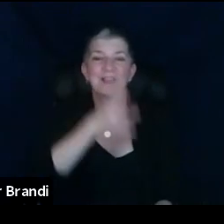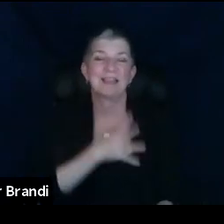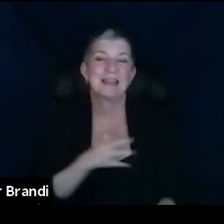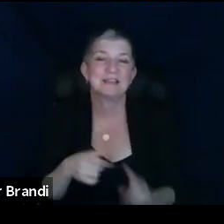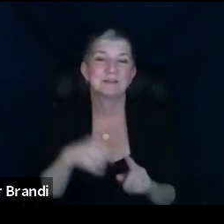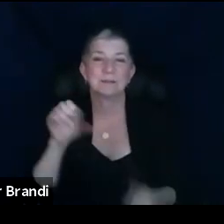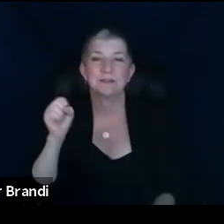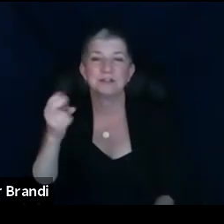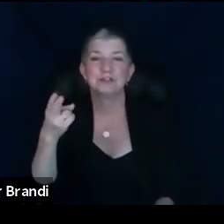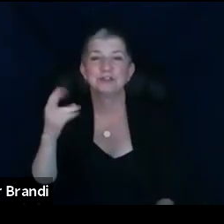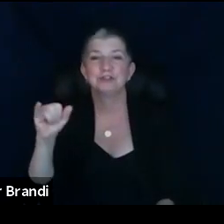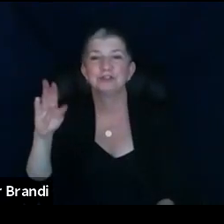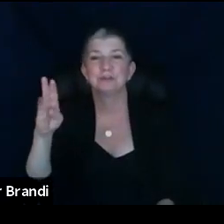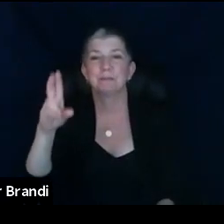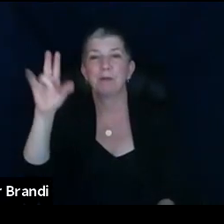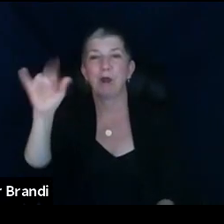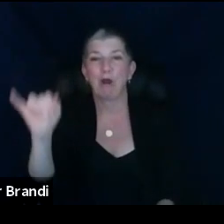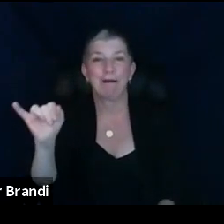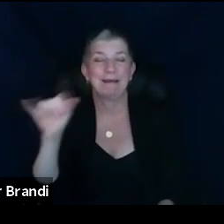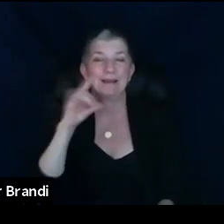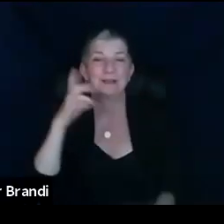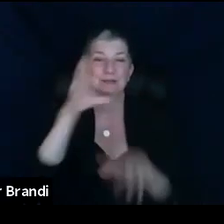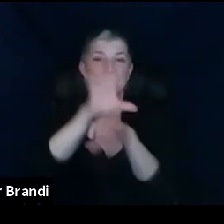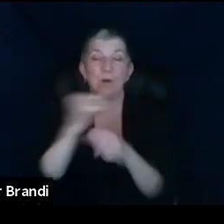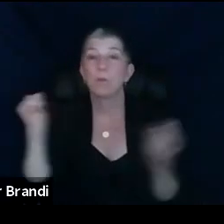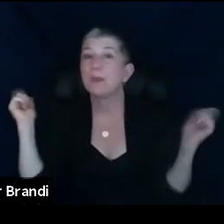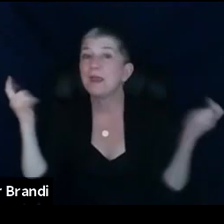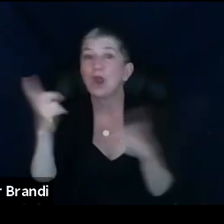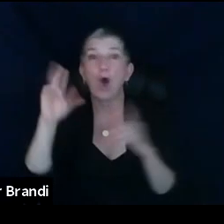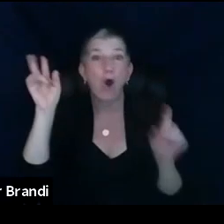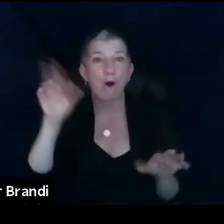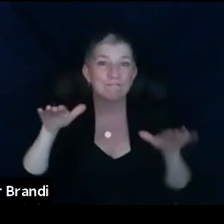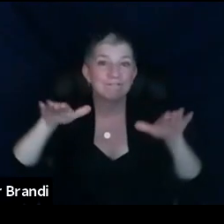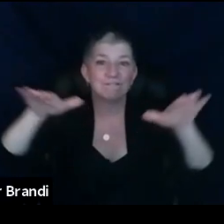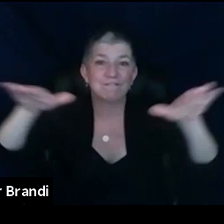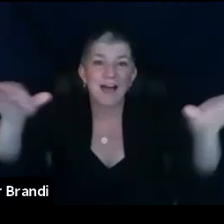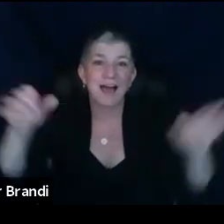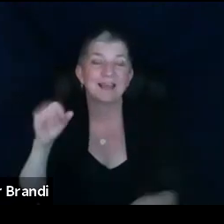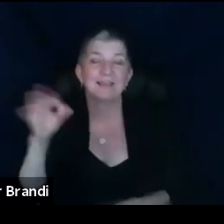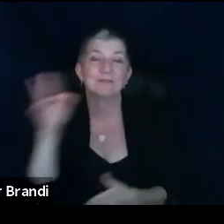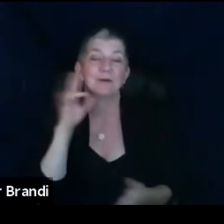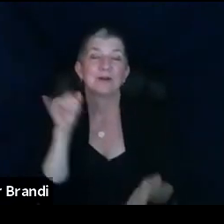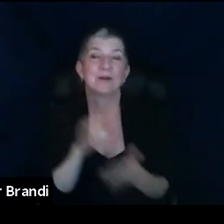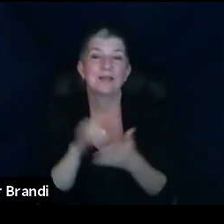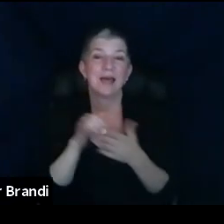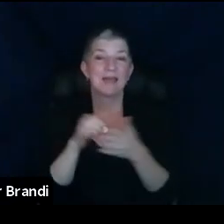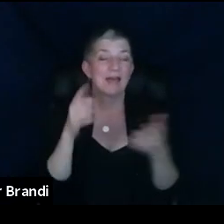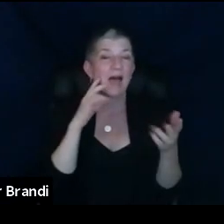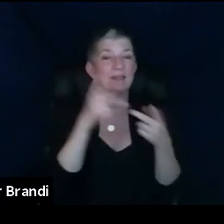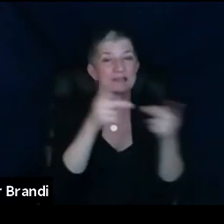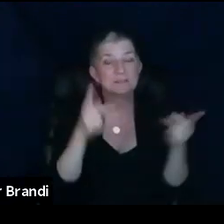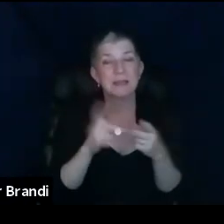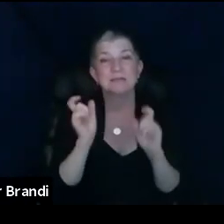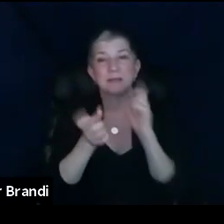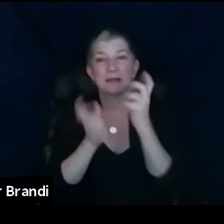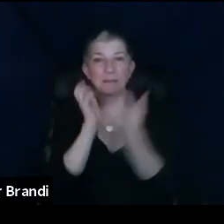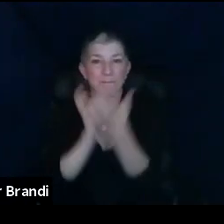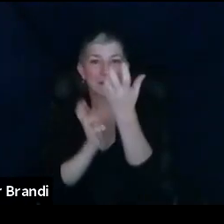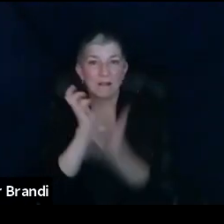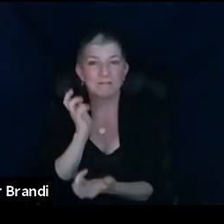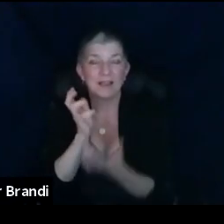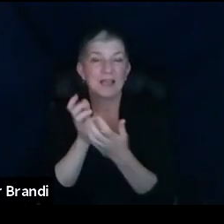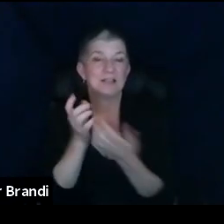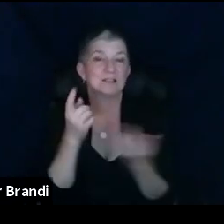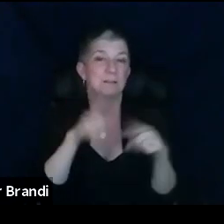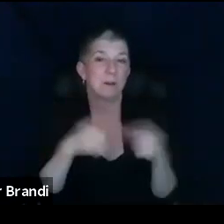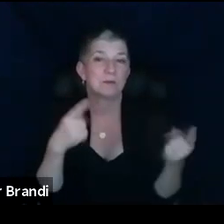like, all of us can be in rope. We can all go and fly as long as we're doing it safe, and we have to make some modifications depending on what's going on, but we can